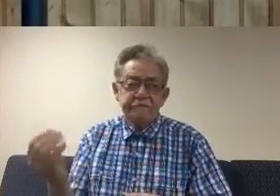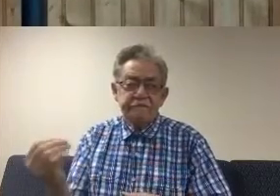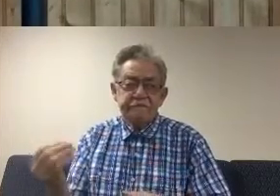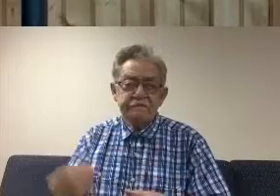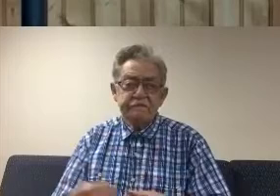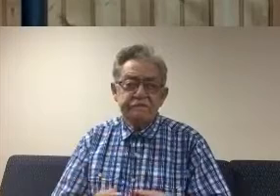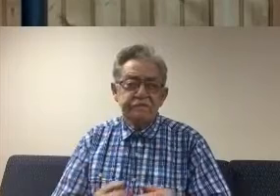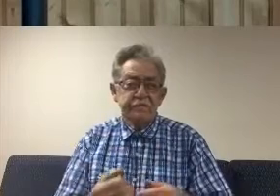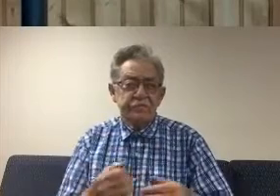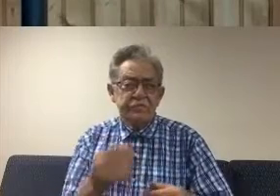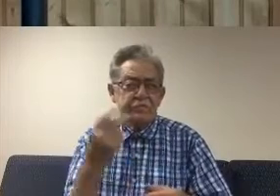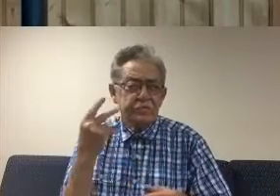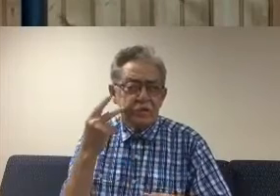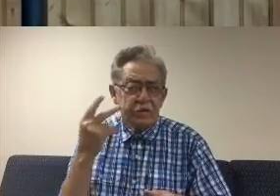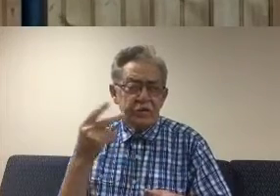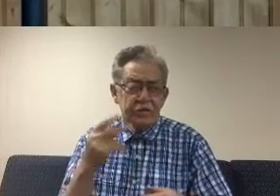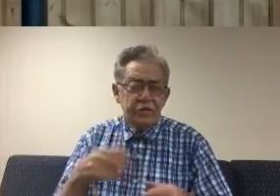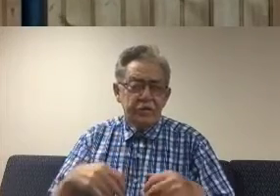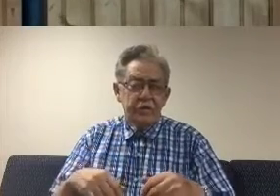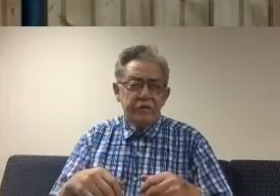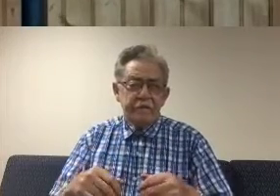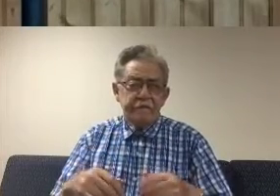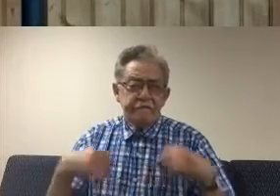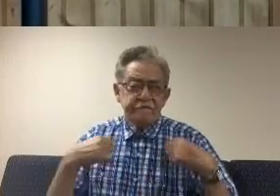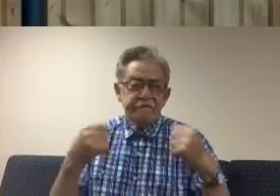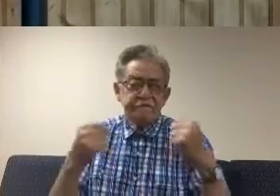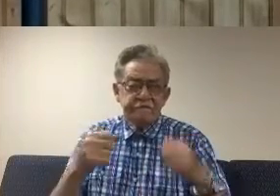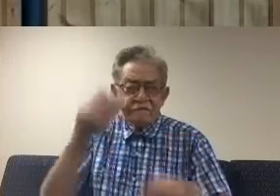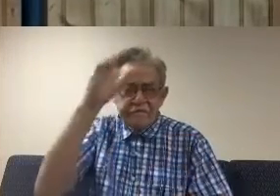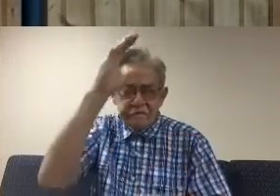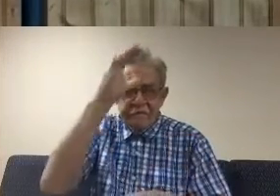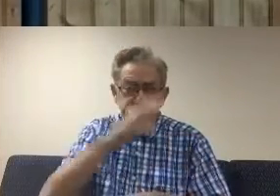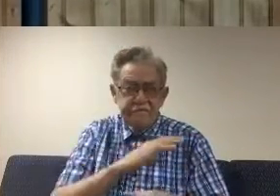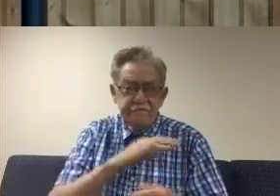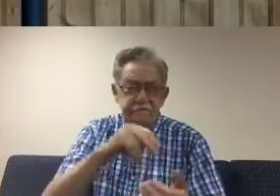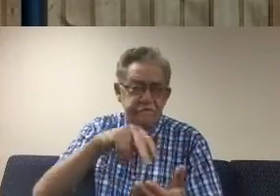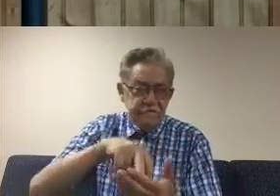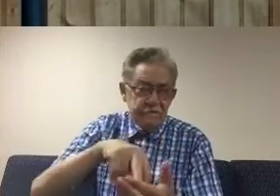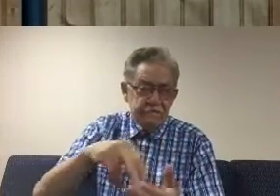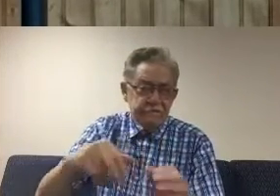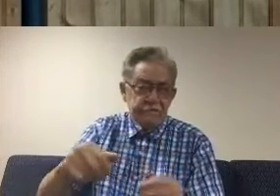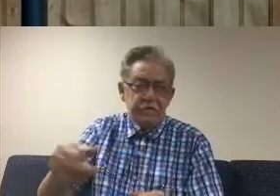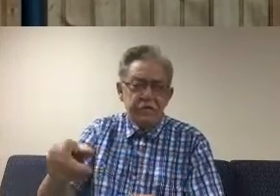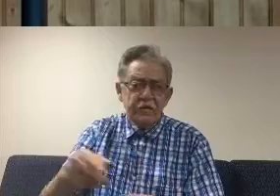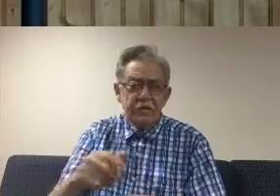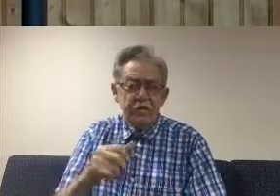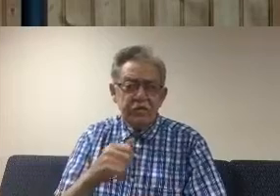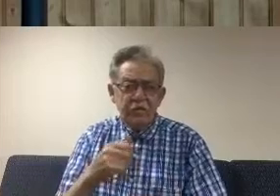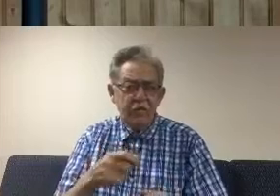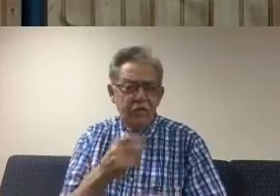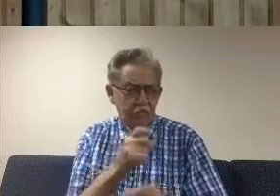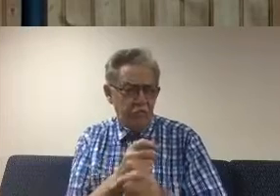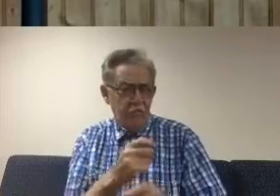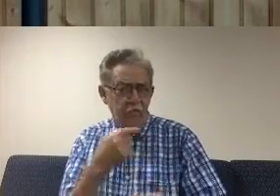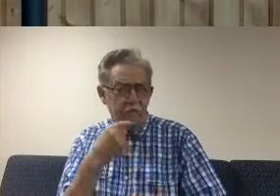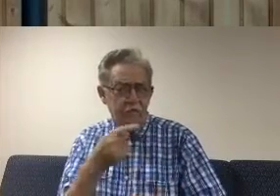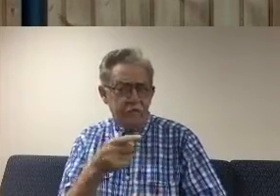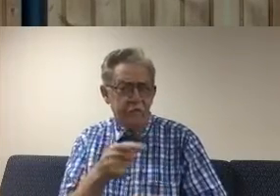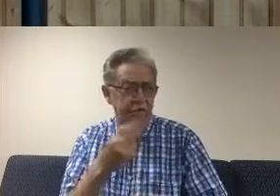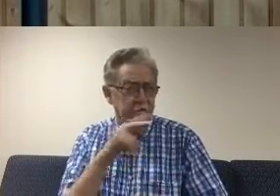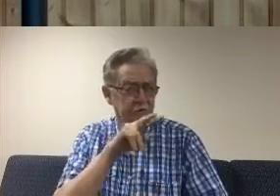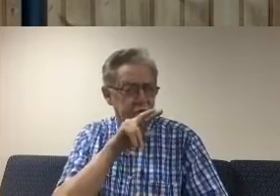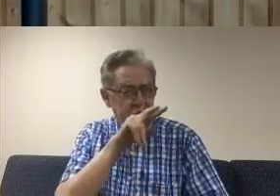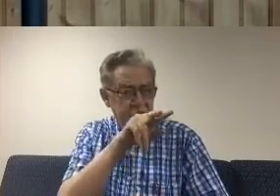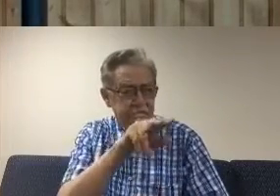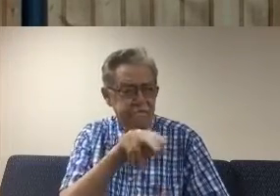who was healed standing beside them, they had nothing to say in opposition. It's kind of hard to say when that guy is actually healed